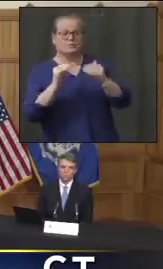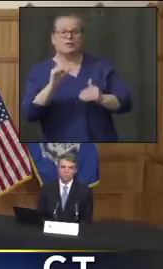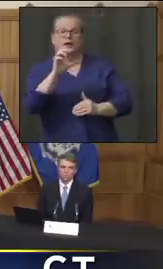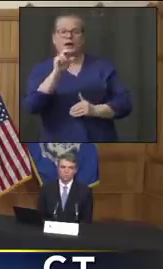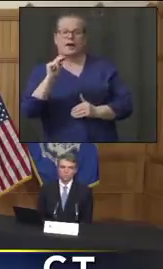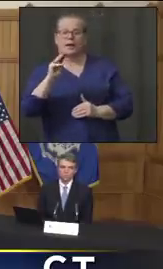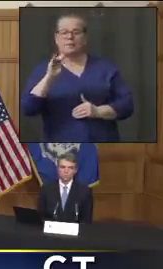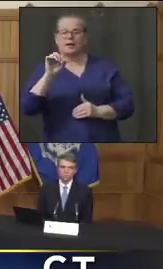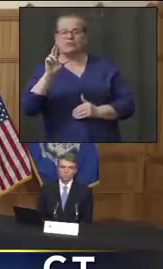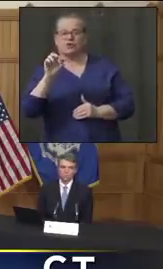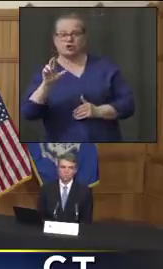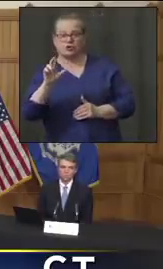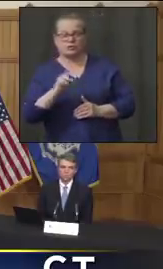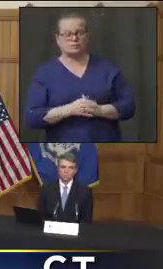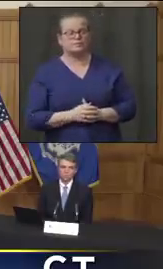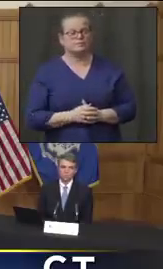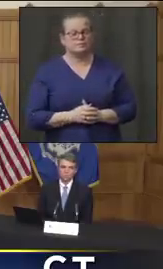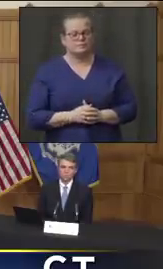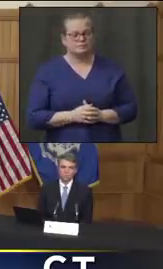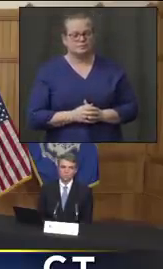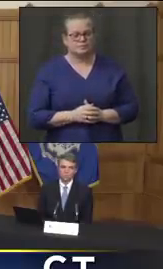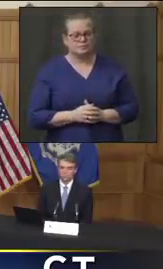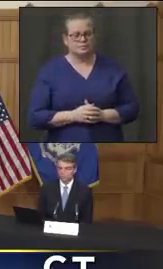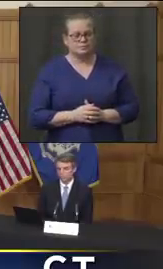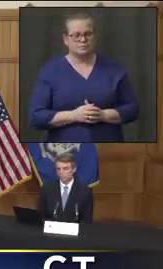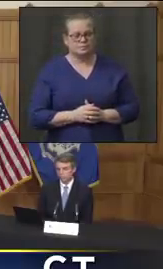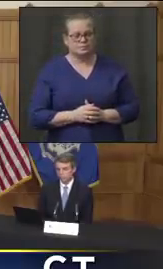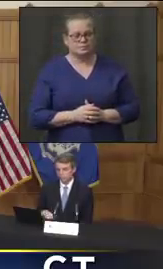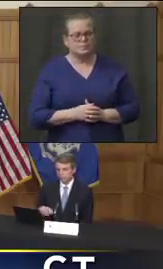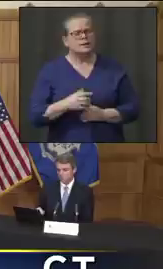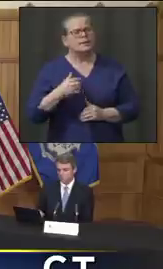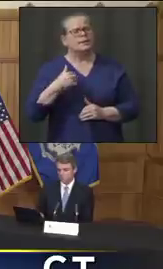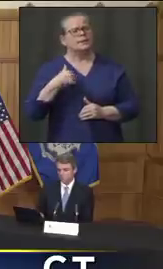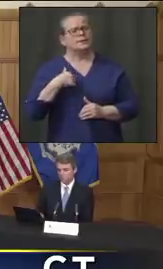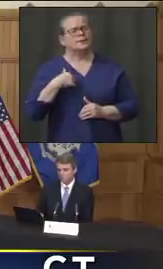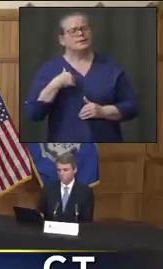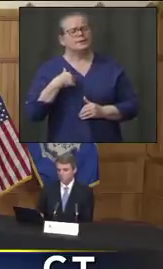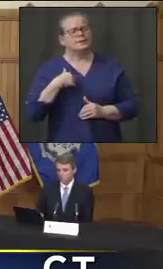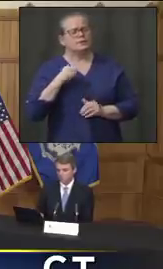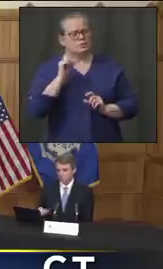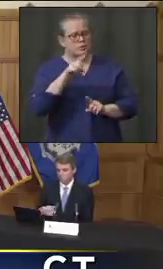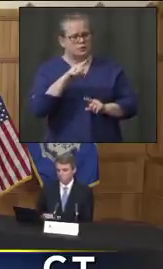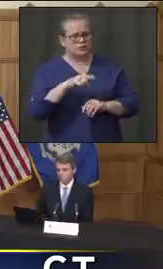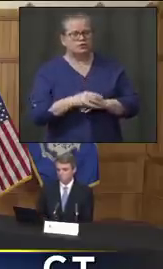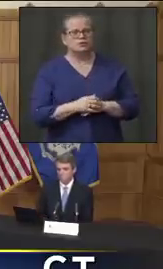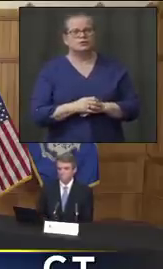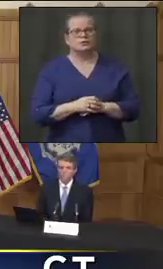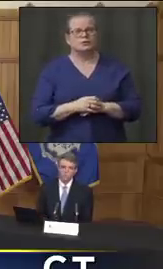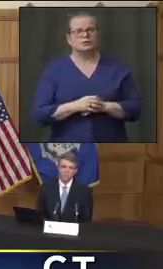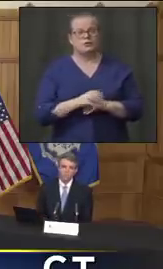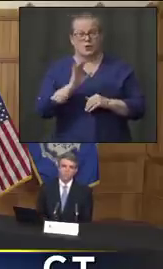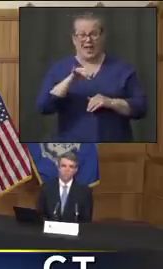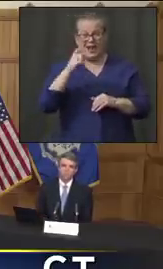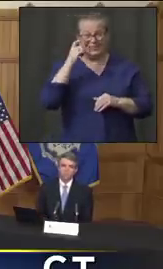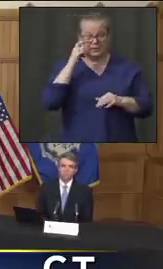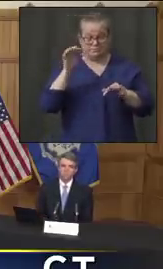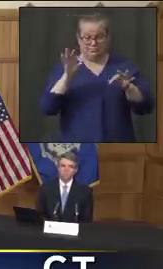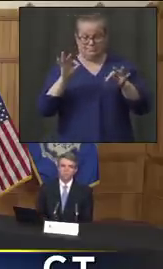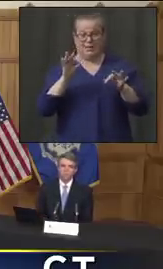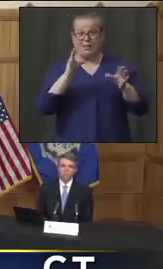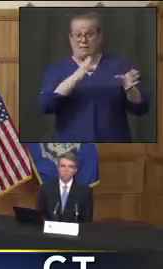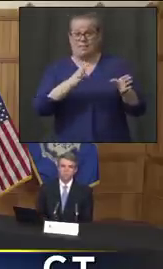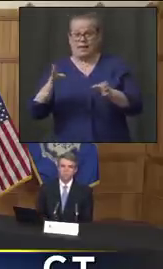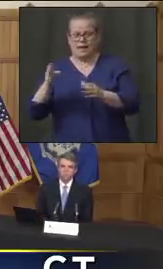Yes. So it looks like a part of this plan is trying to balance the economic impact,